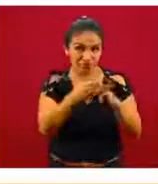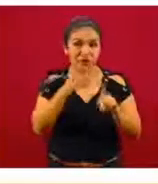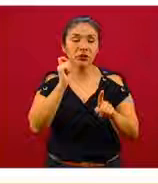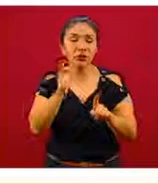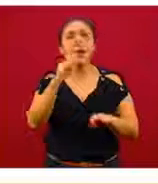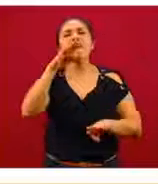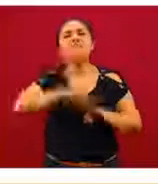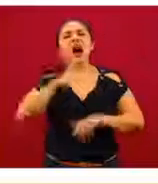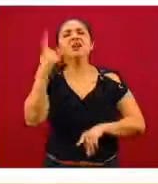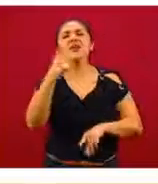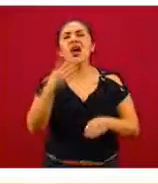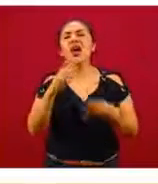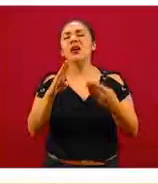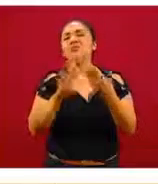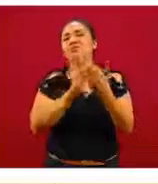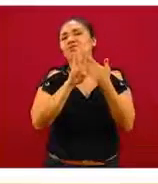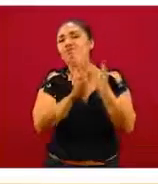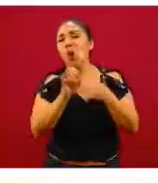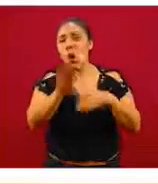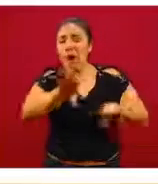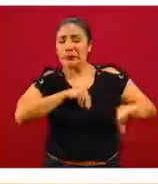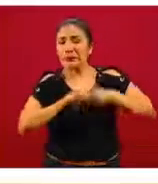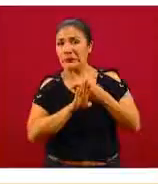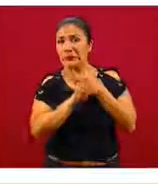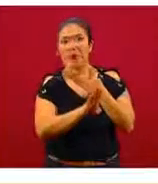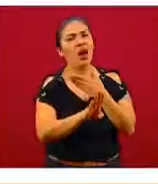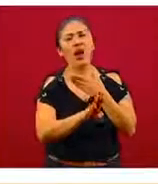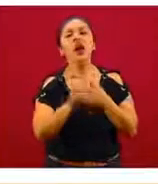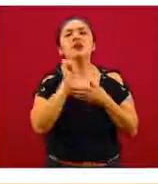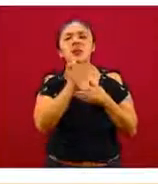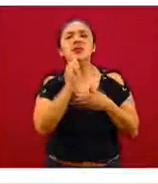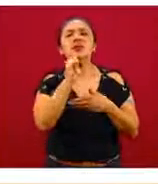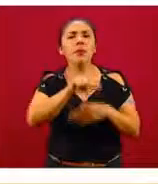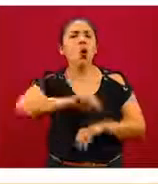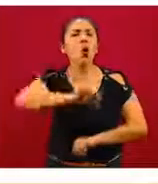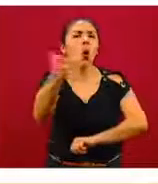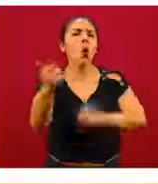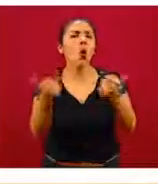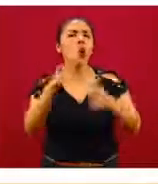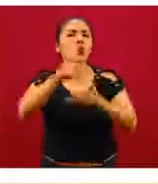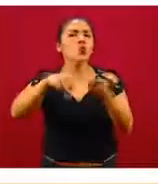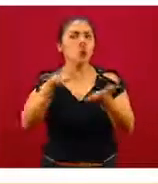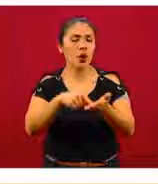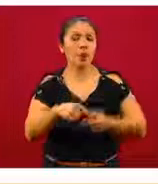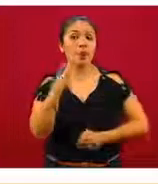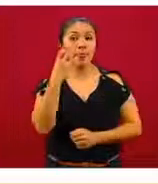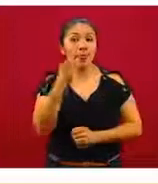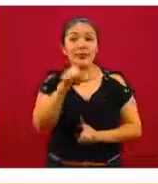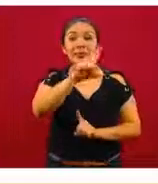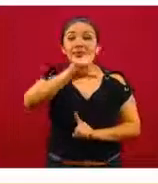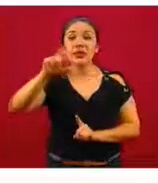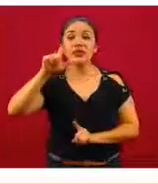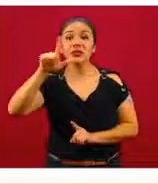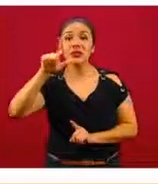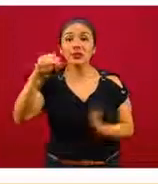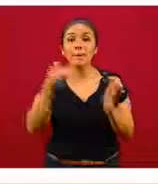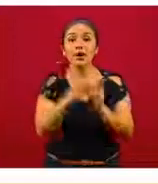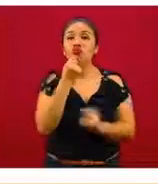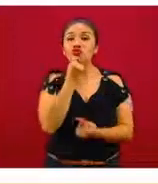healthcare and not just preventing the spread of infection. There are also other aspects involved in